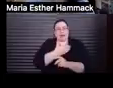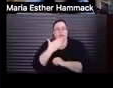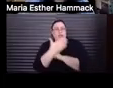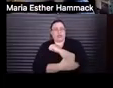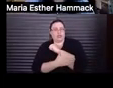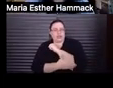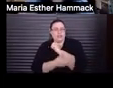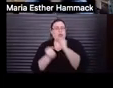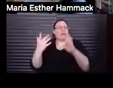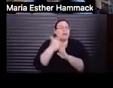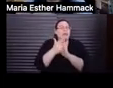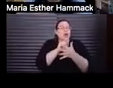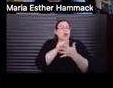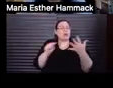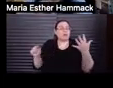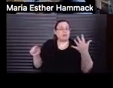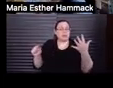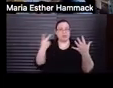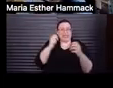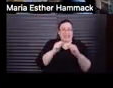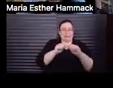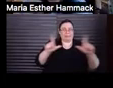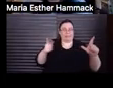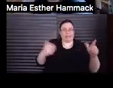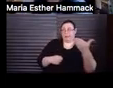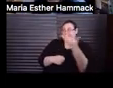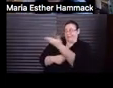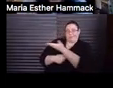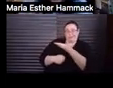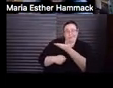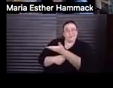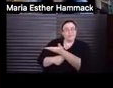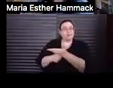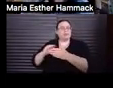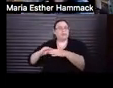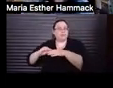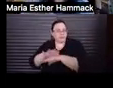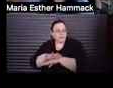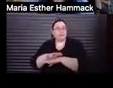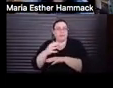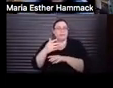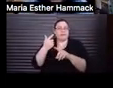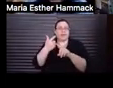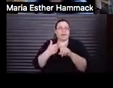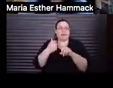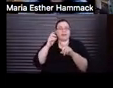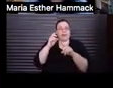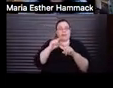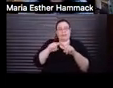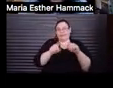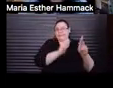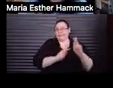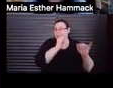this legislation that you see on the screen was certainly shaped by these individuals